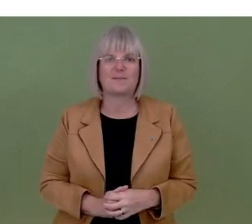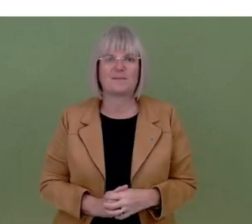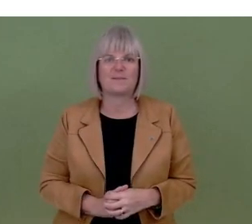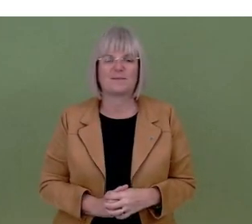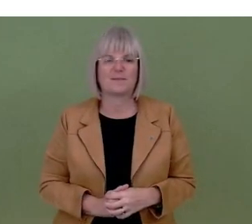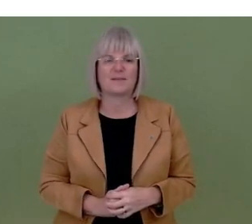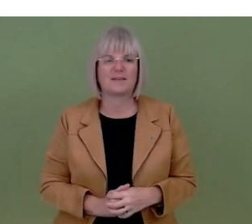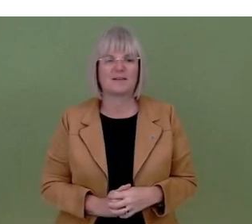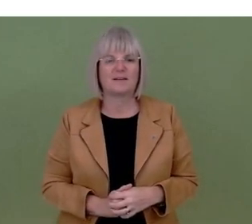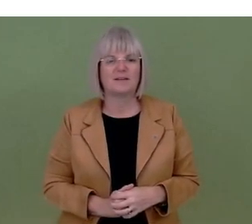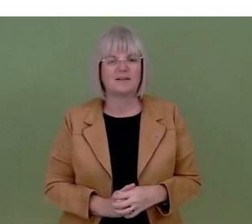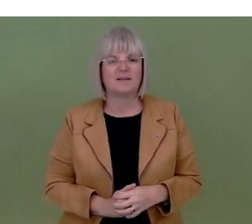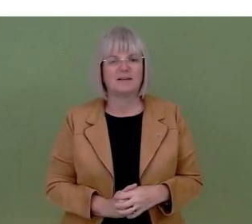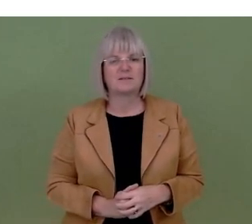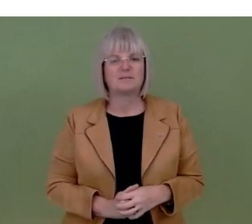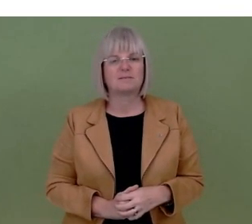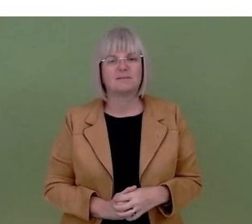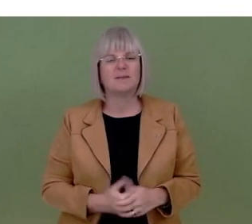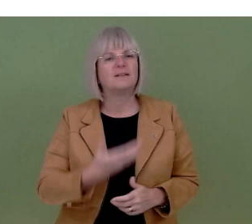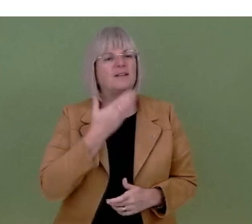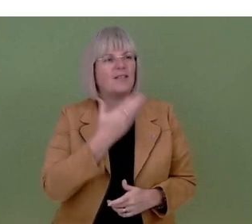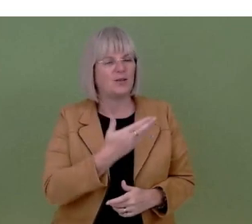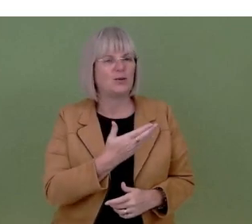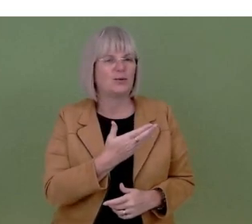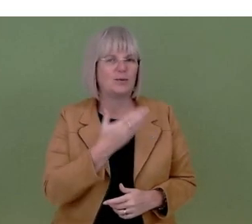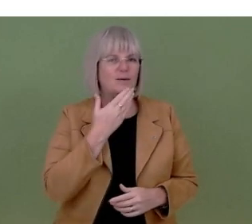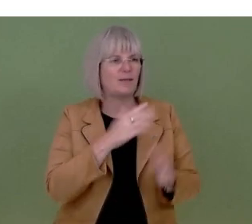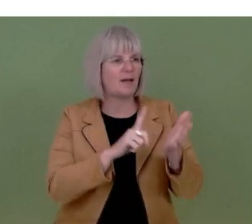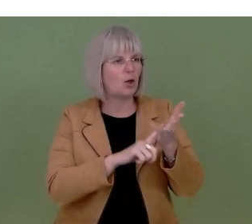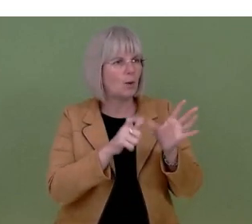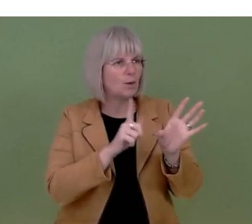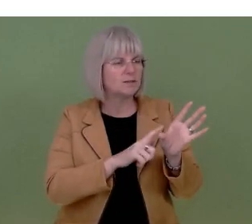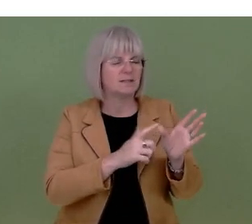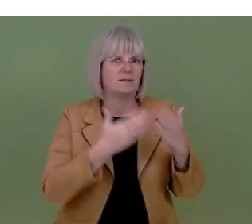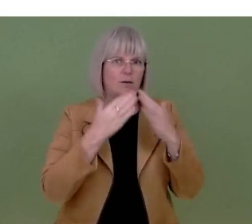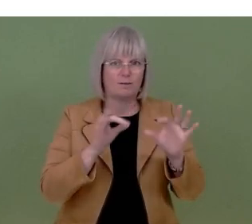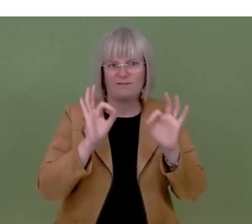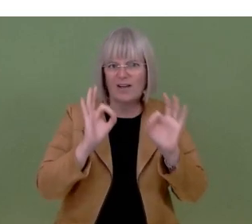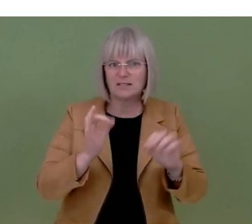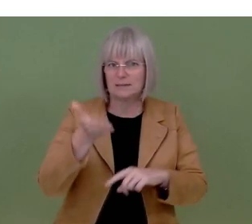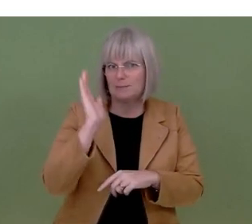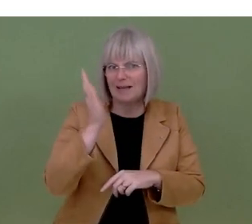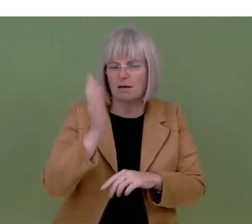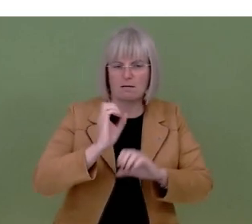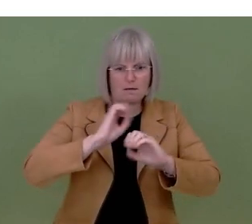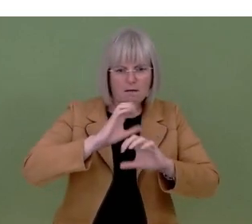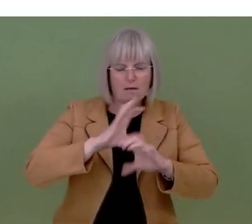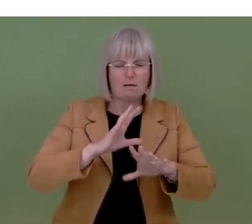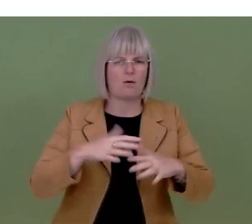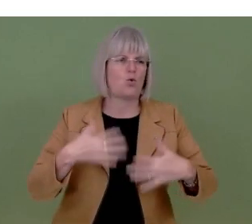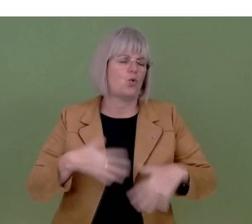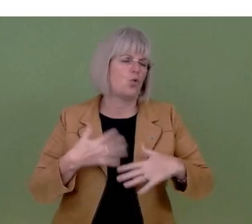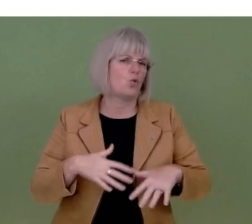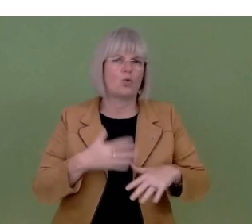Thank you so much, Lucie, and thanks for a fantastic session with the speakers. I think you've really illustrated this